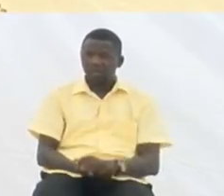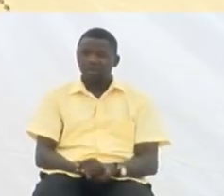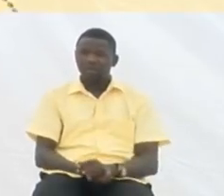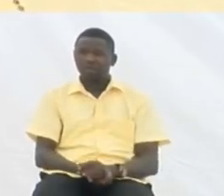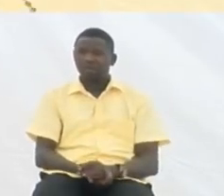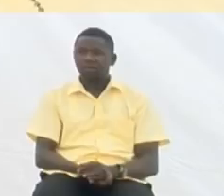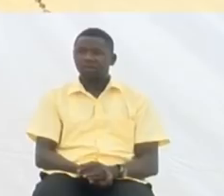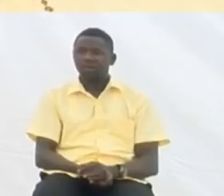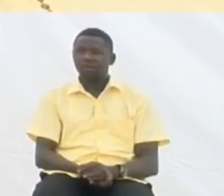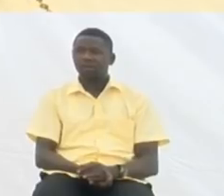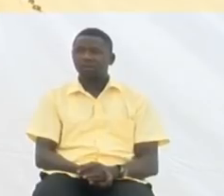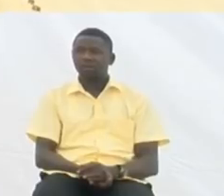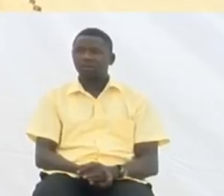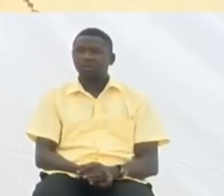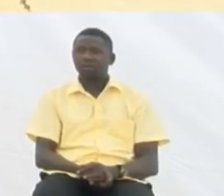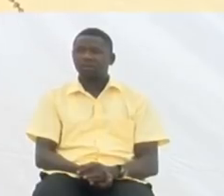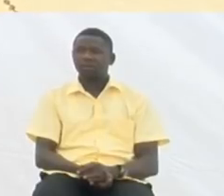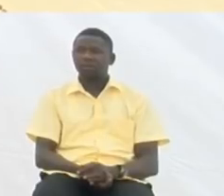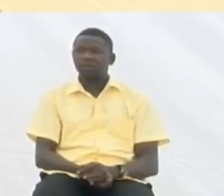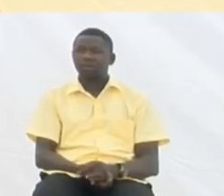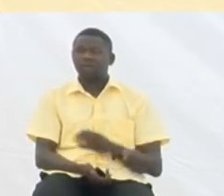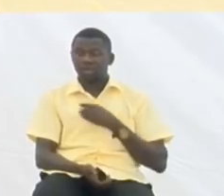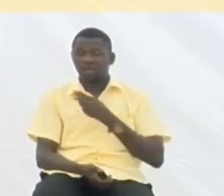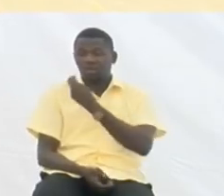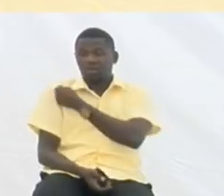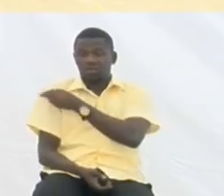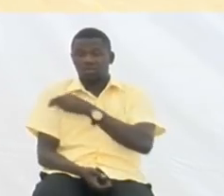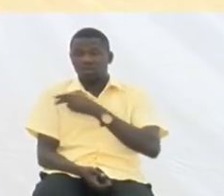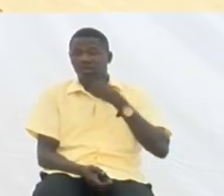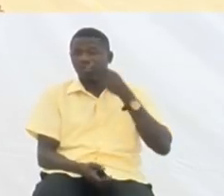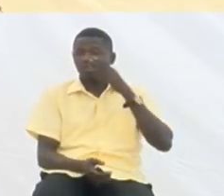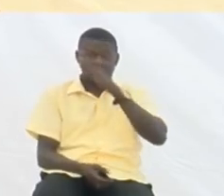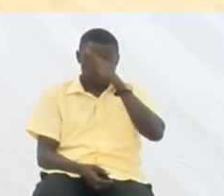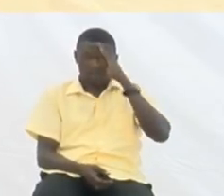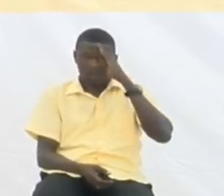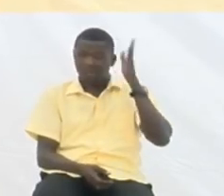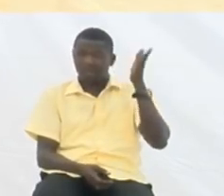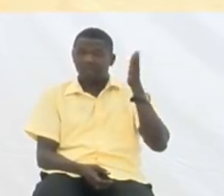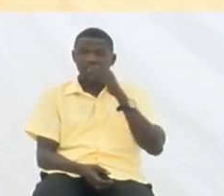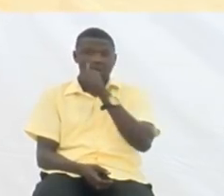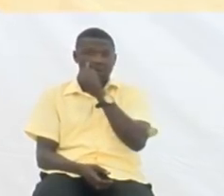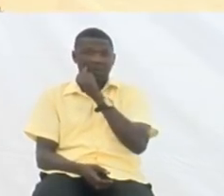cure? At the hospital in Brikama,